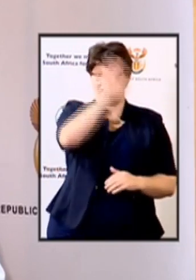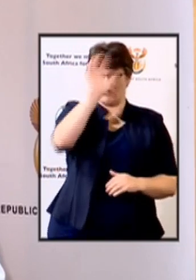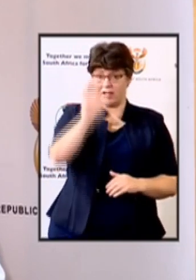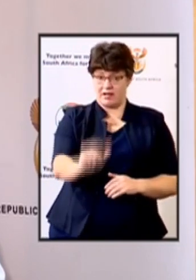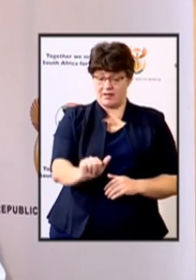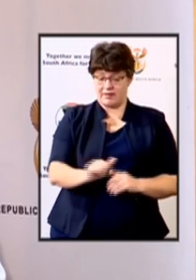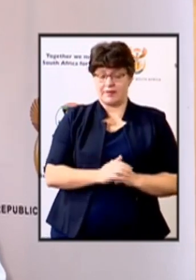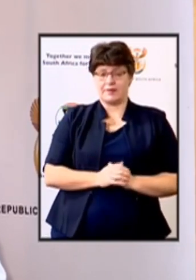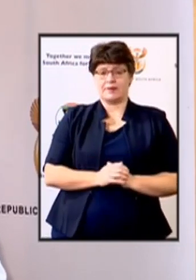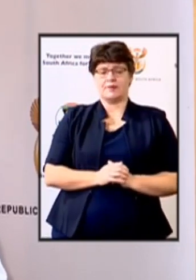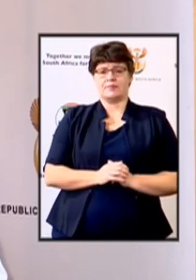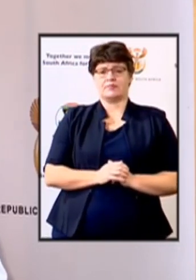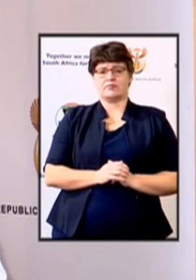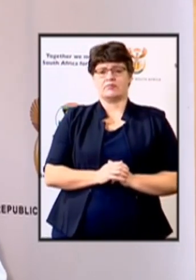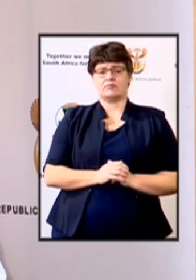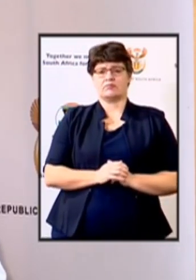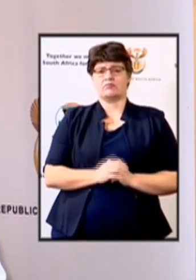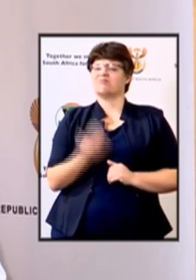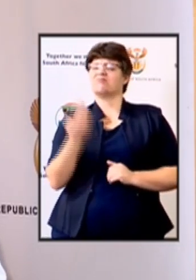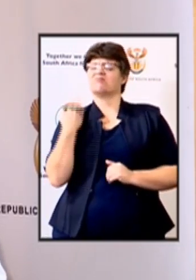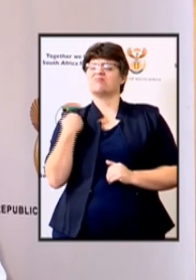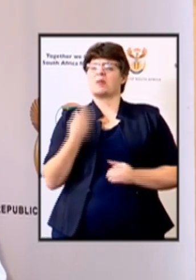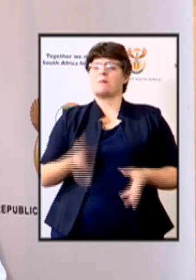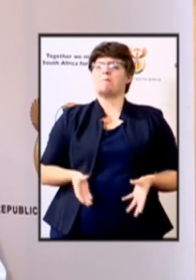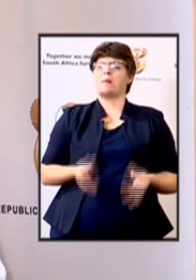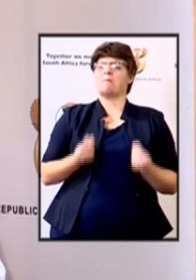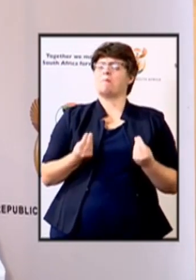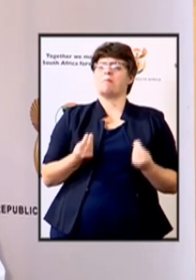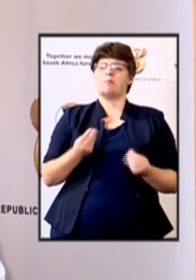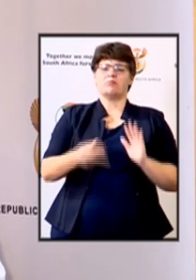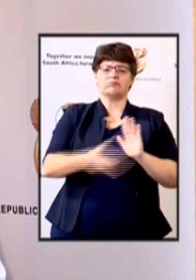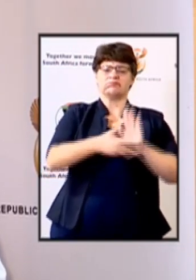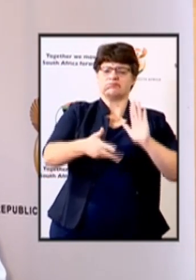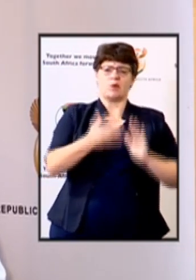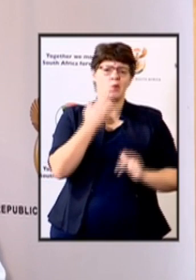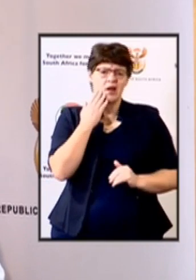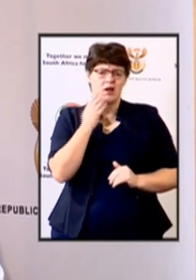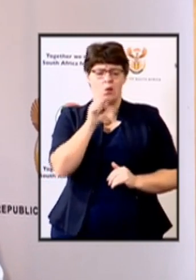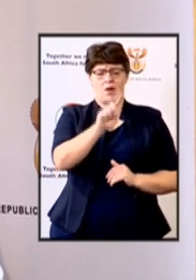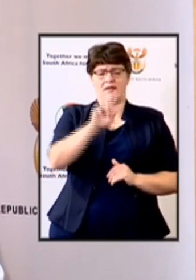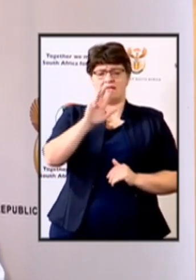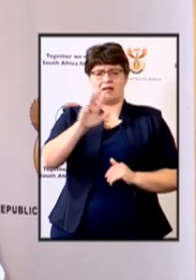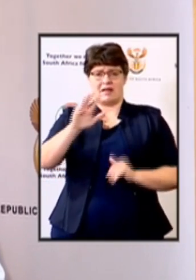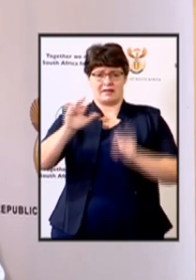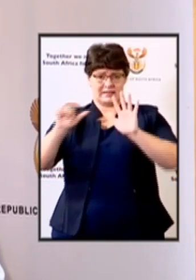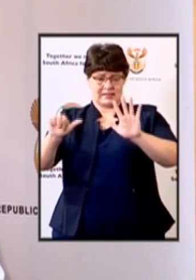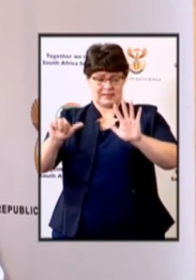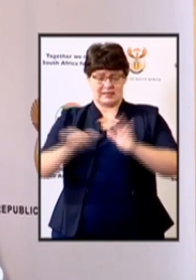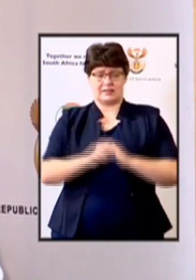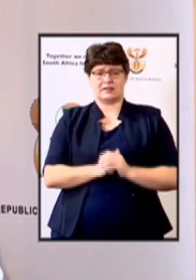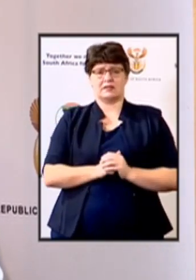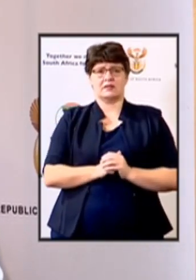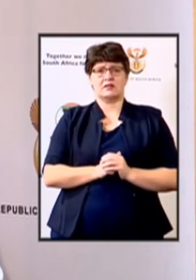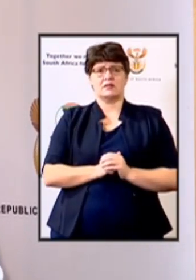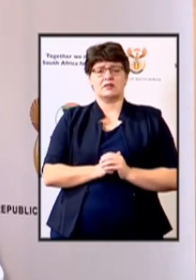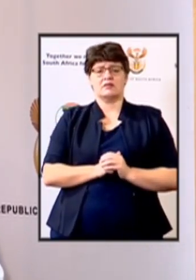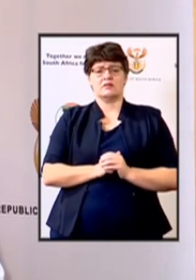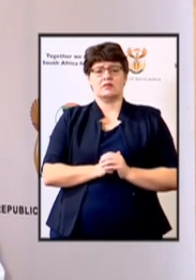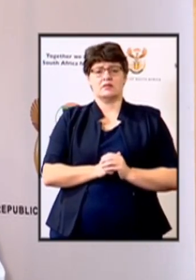Africa, adopted in 1996, requires that the public